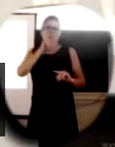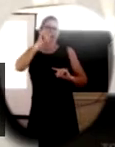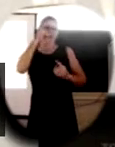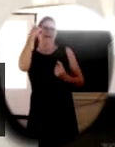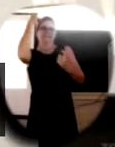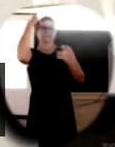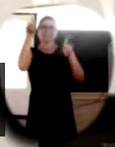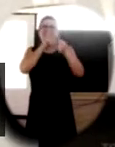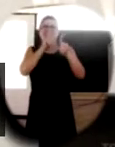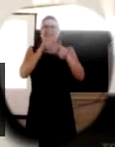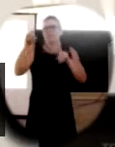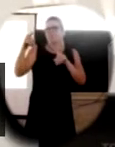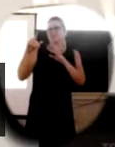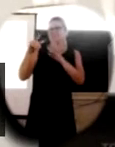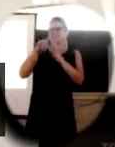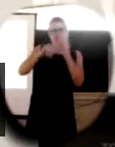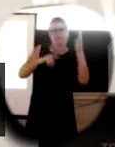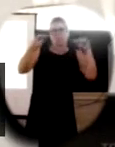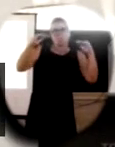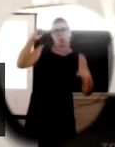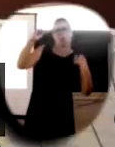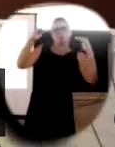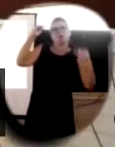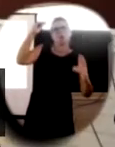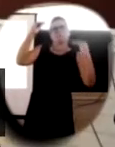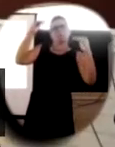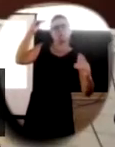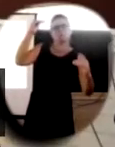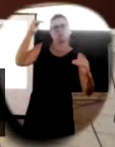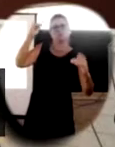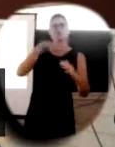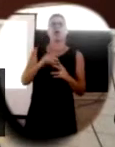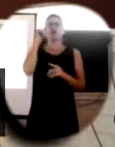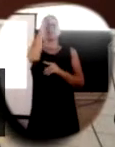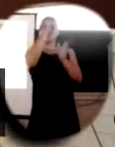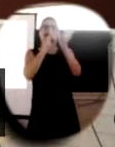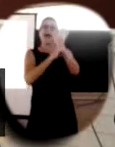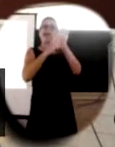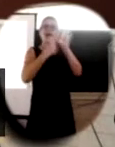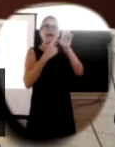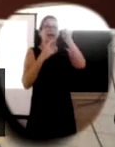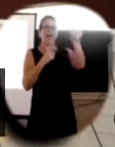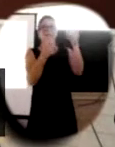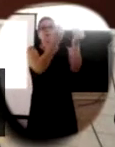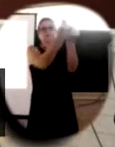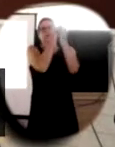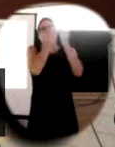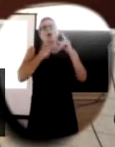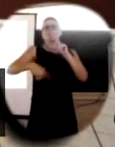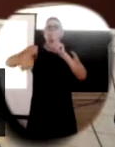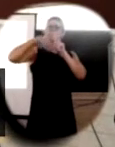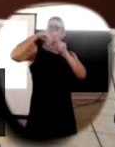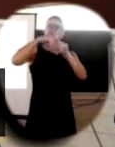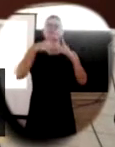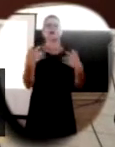expectations of goals and achievements are in turn compromised. Their positive approach and attitude taught us so much. In those